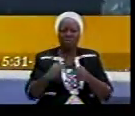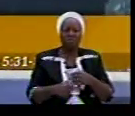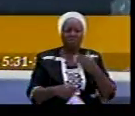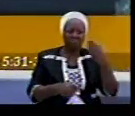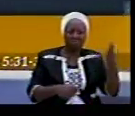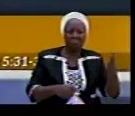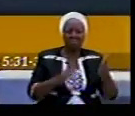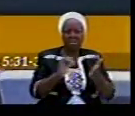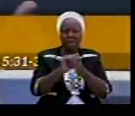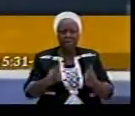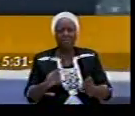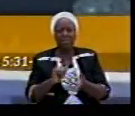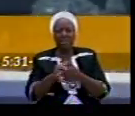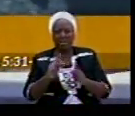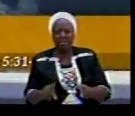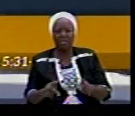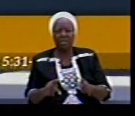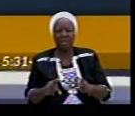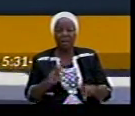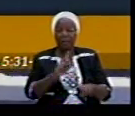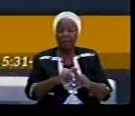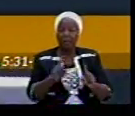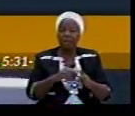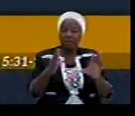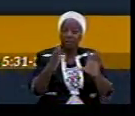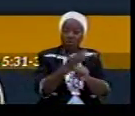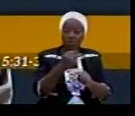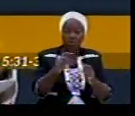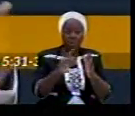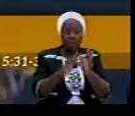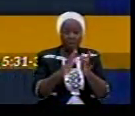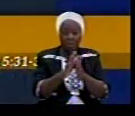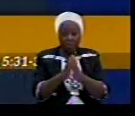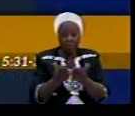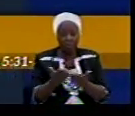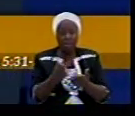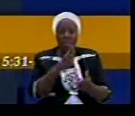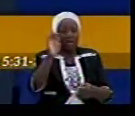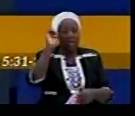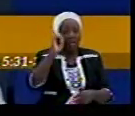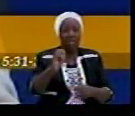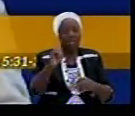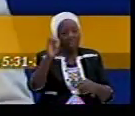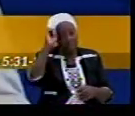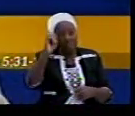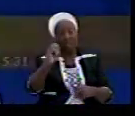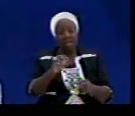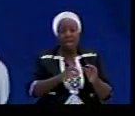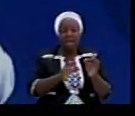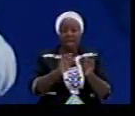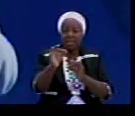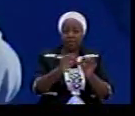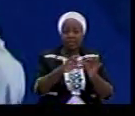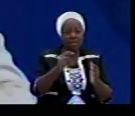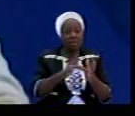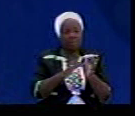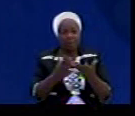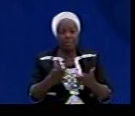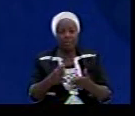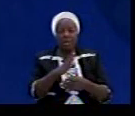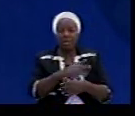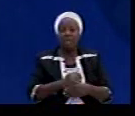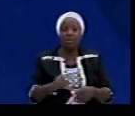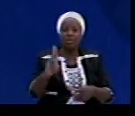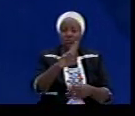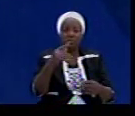So-and-so. He took the scriptures. He explained the scriptures. He applied the scriptures